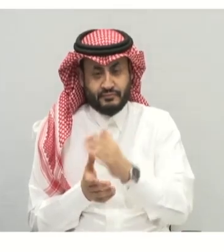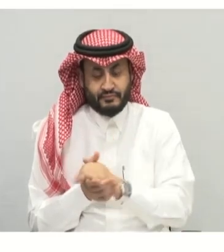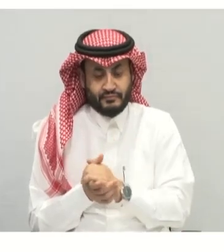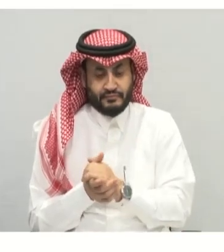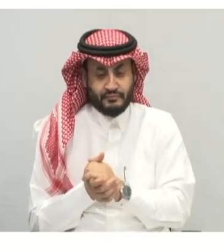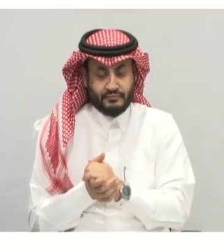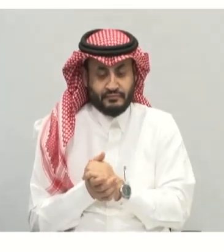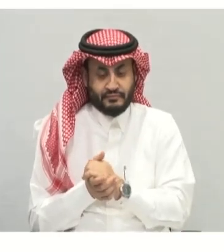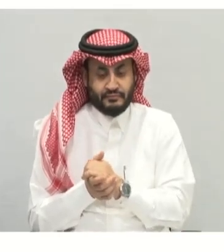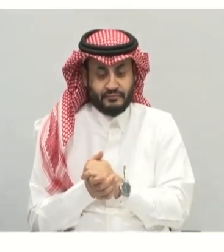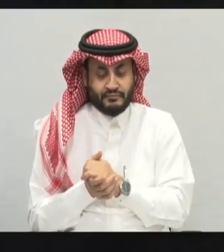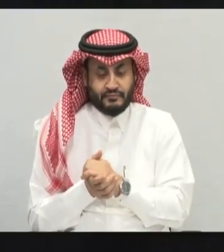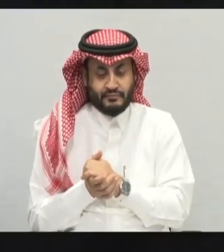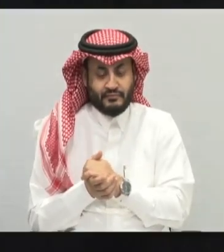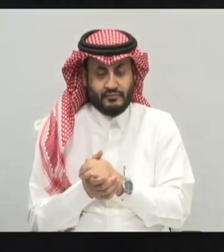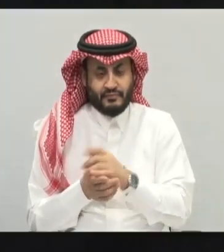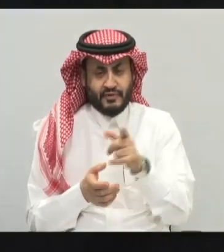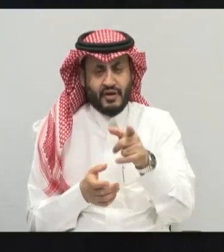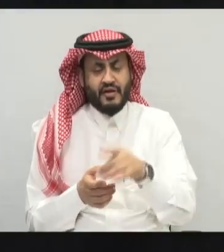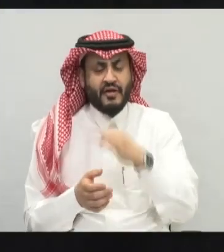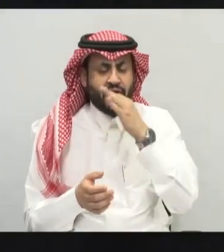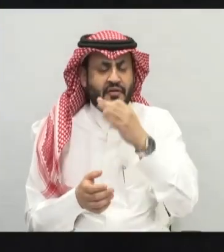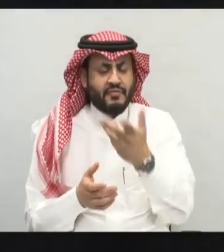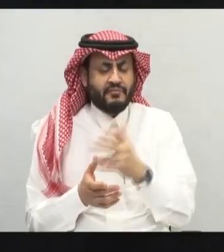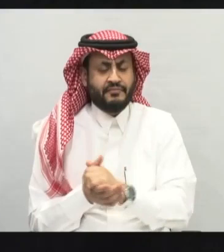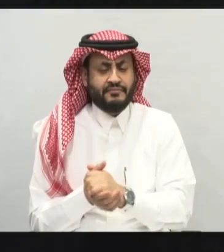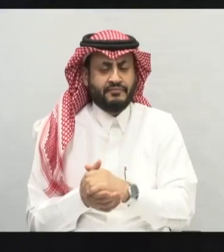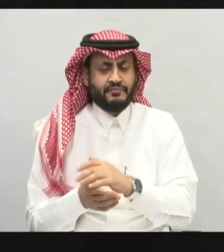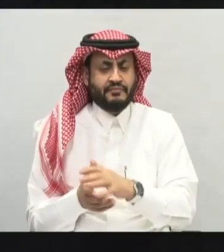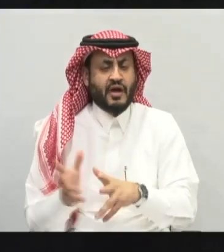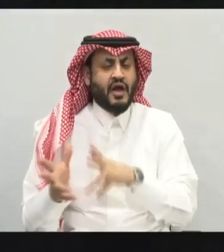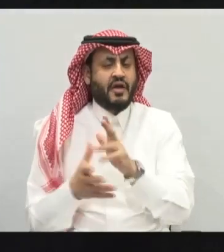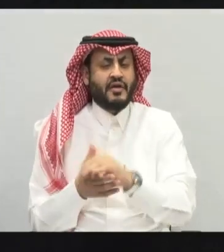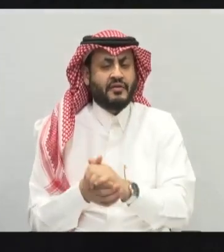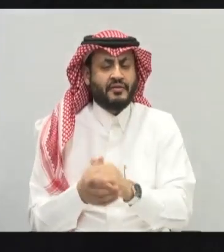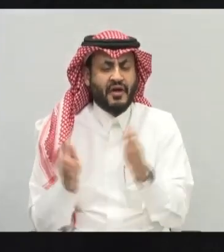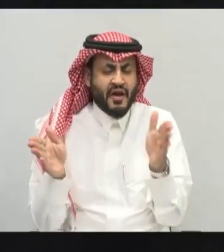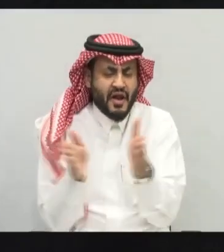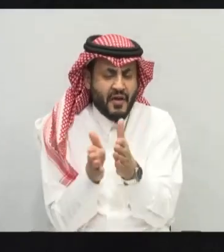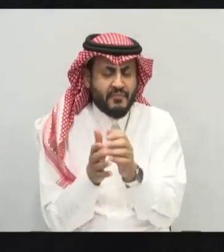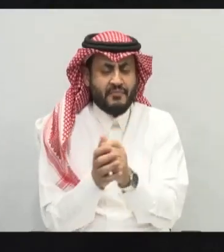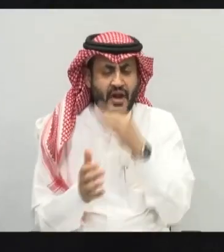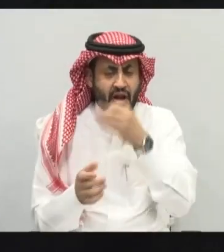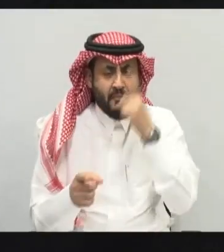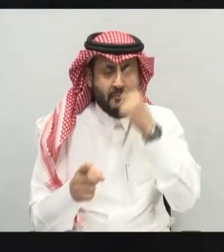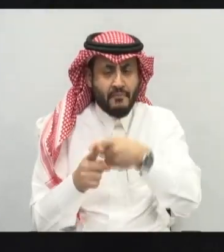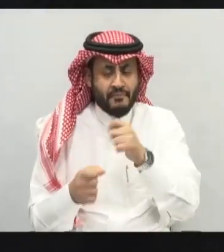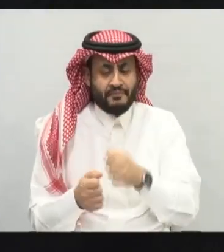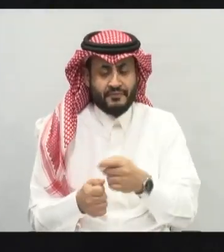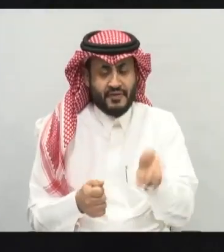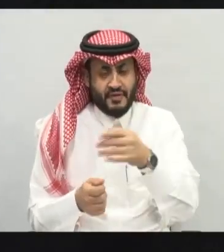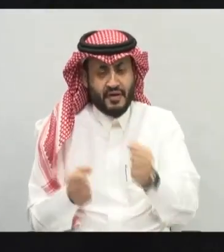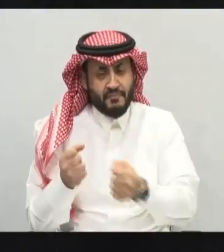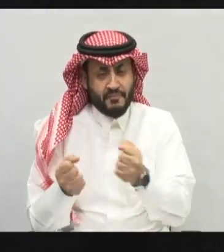pronunciation where I ask you to listen how to is reduced and pronounced quickly then